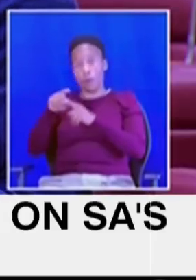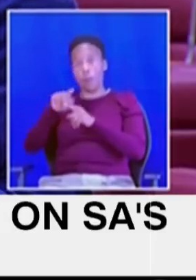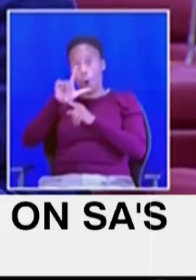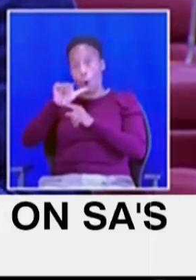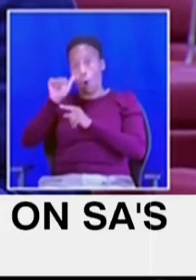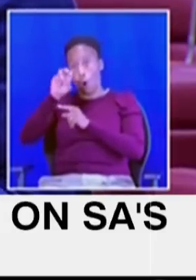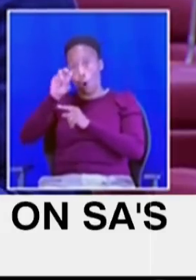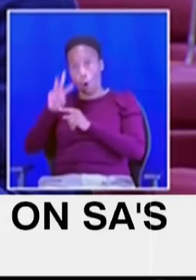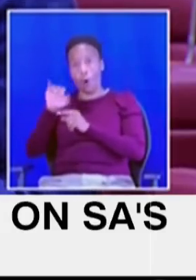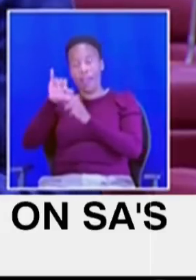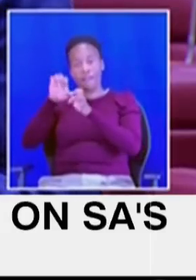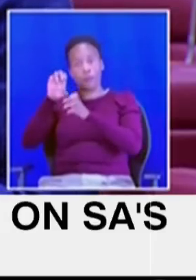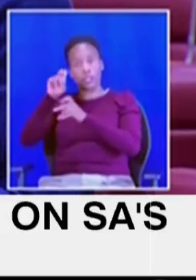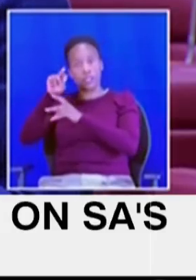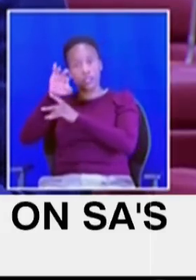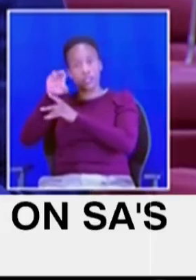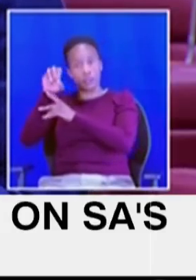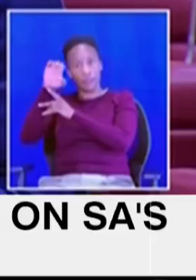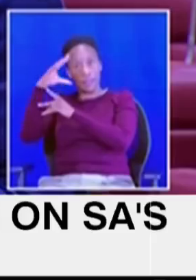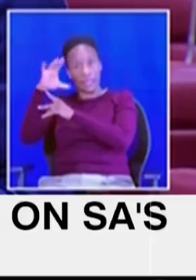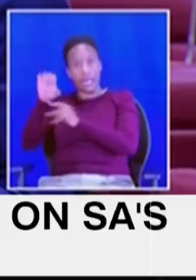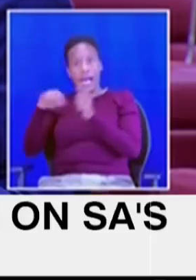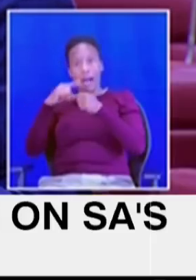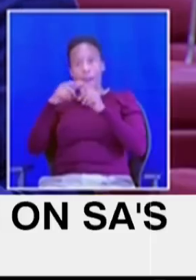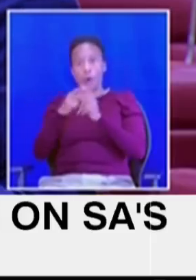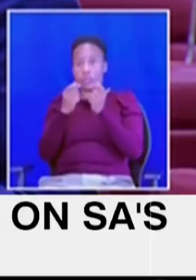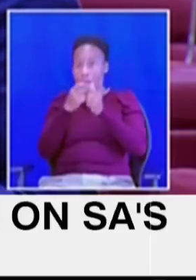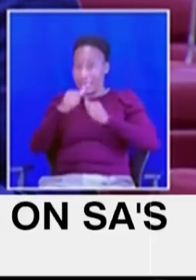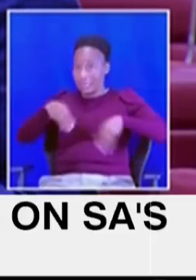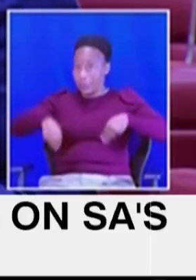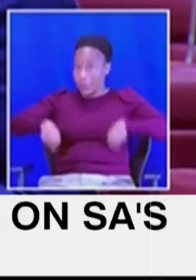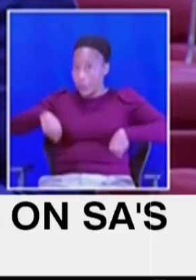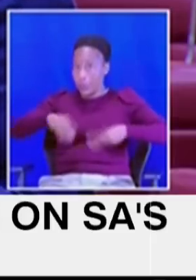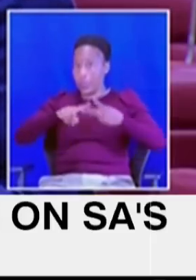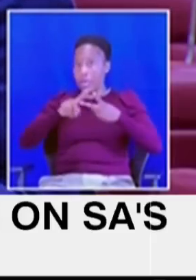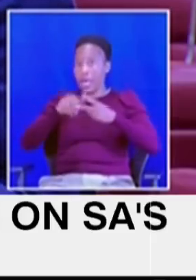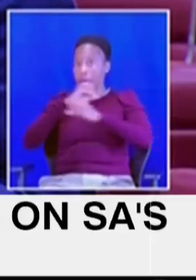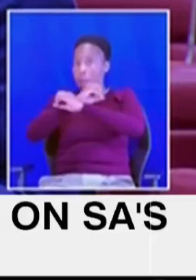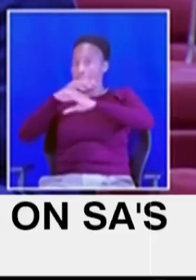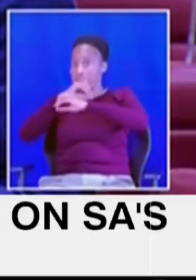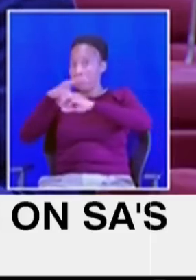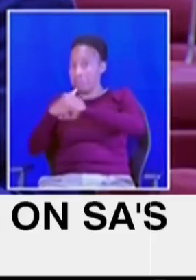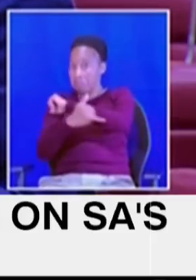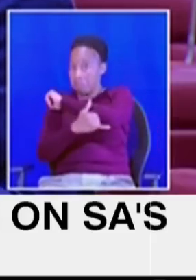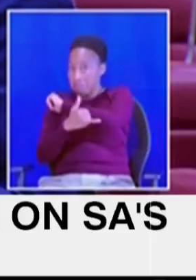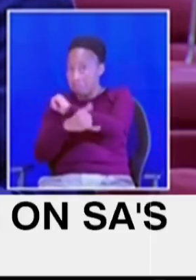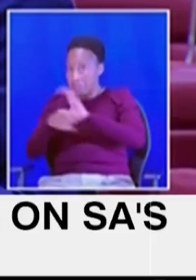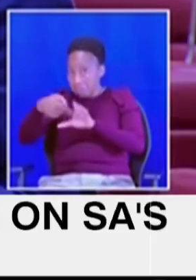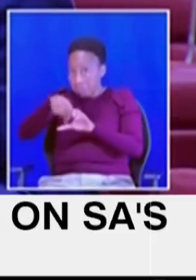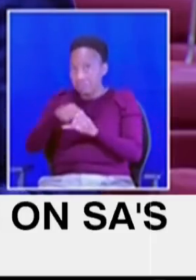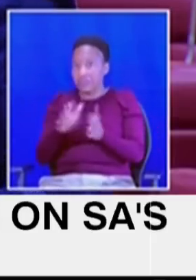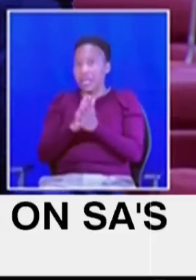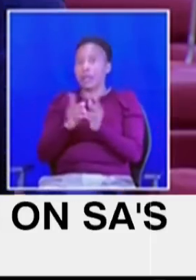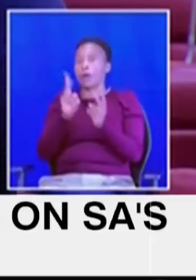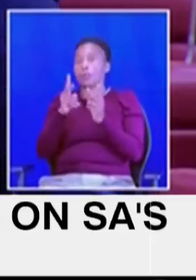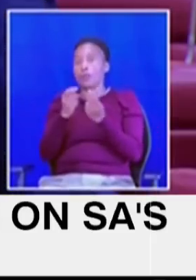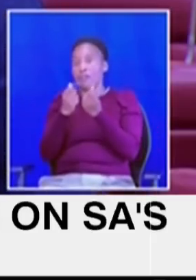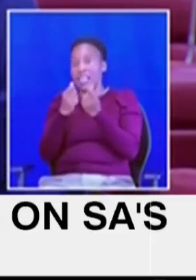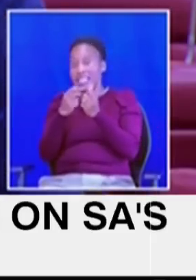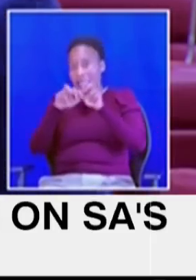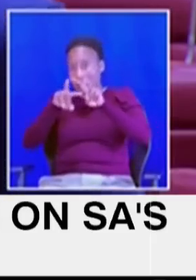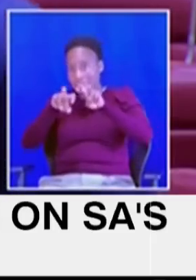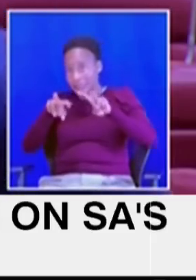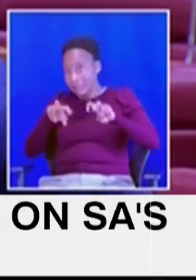agencies concerning money laundering and terrorist financing investigations. Thank